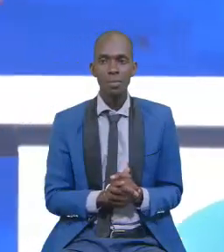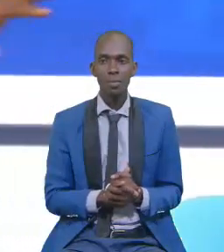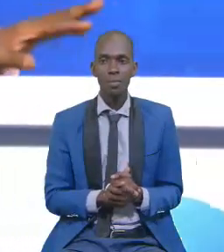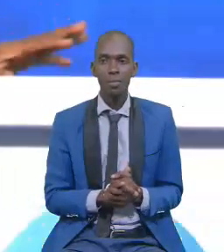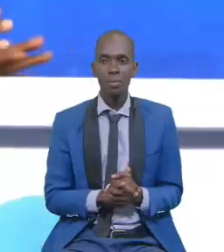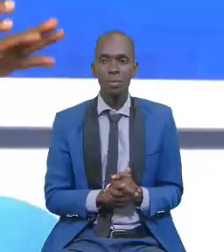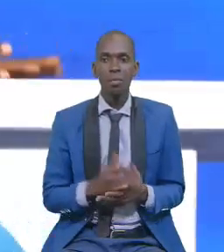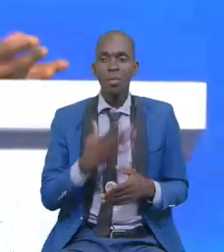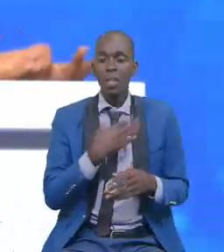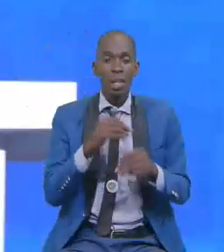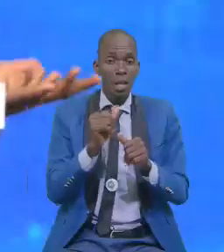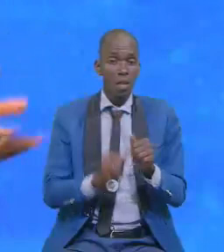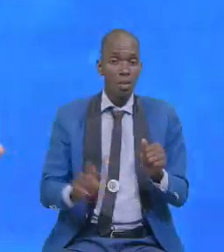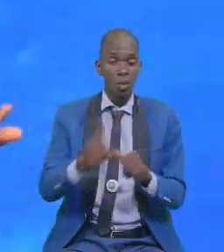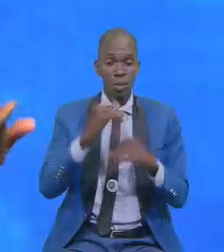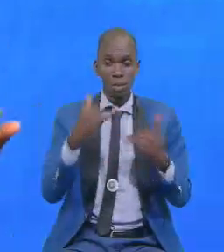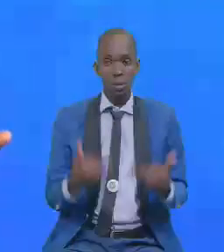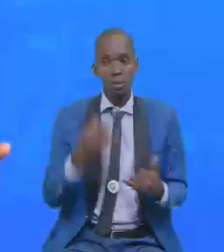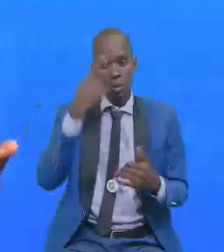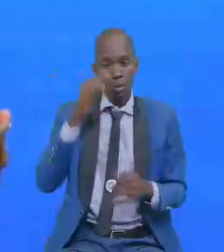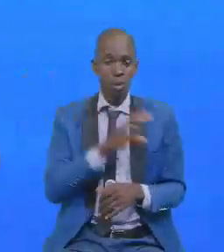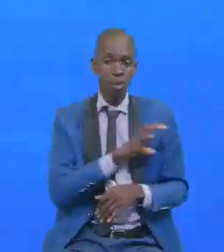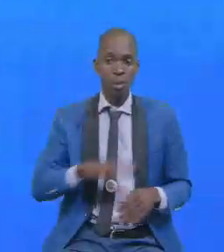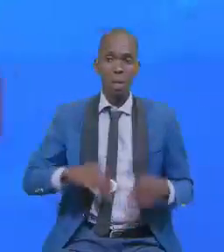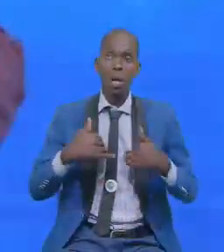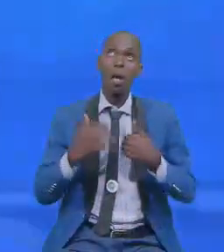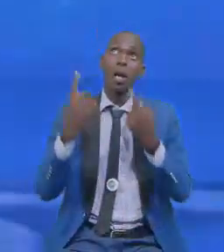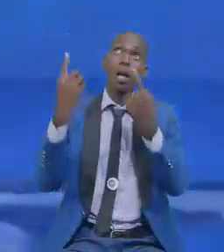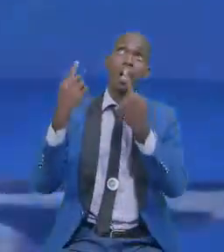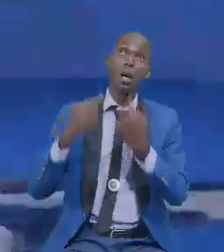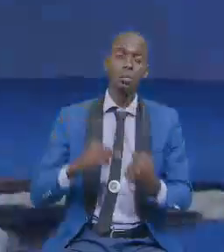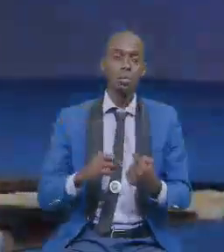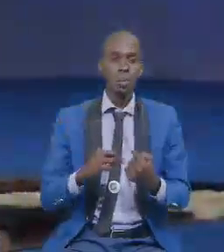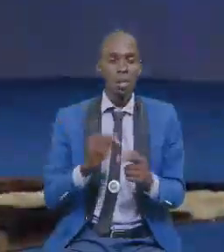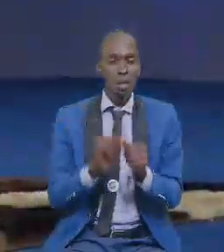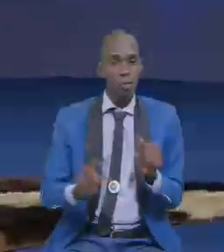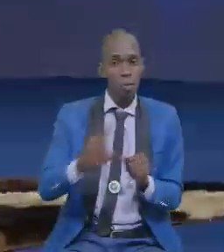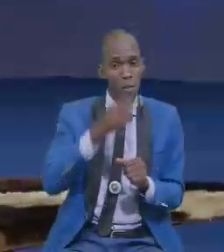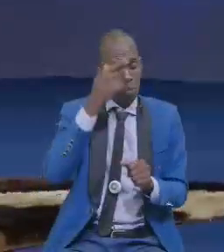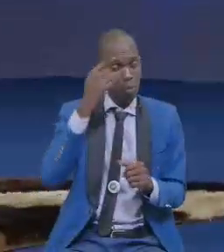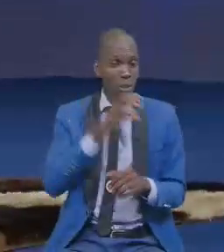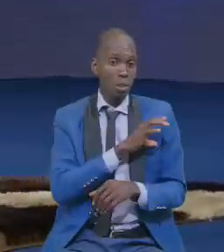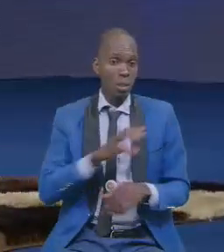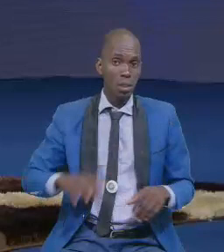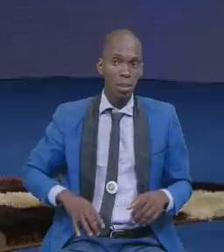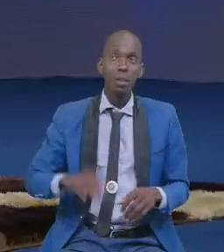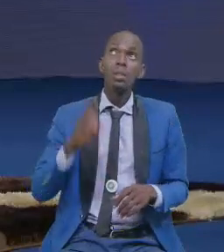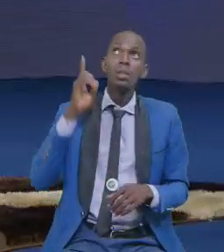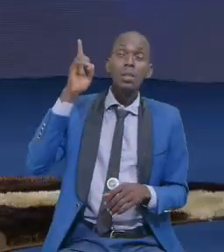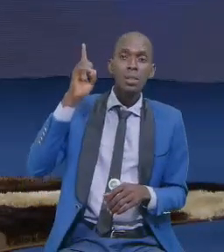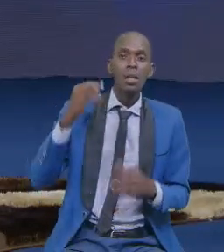And everyone now, because Christ has come, everyone now, because Christ already has made